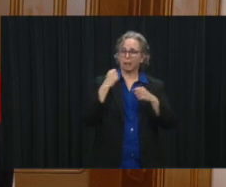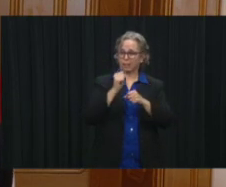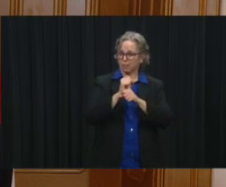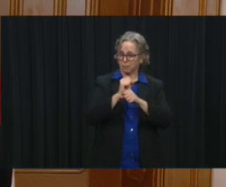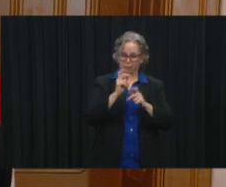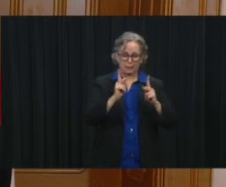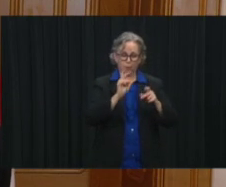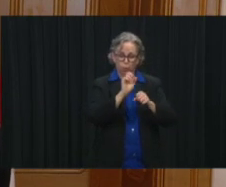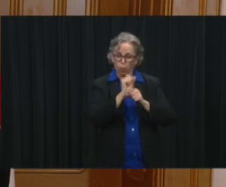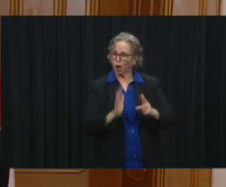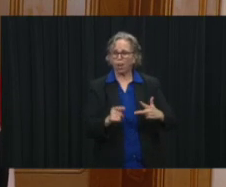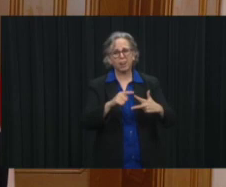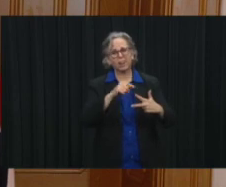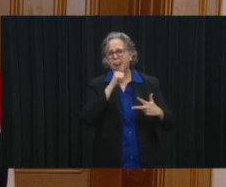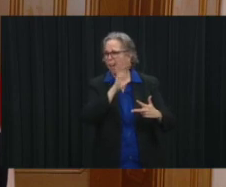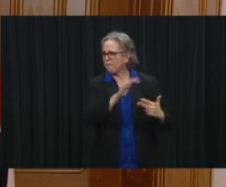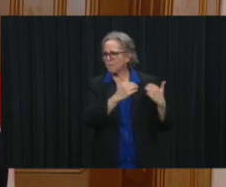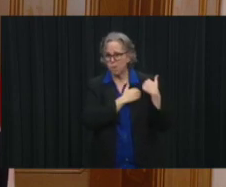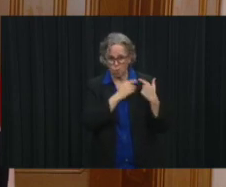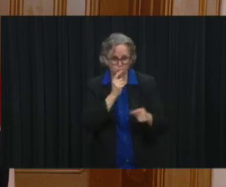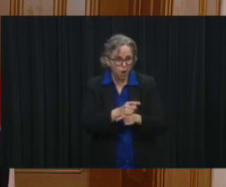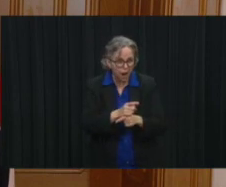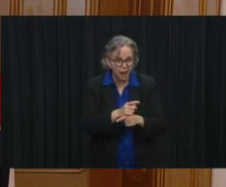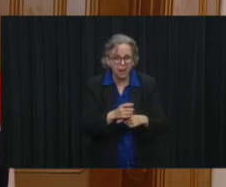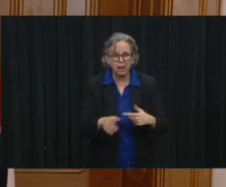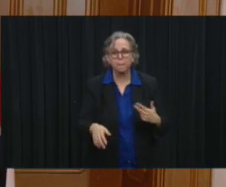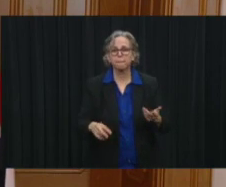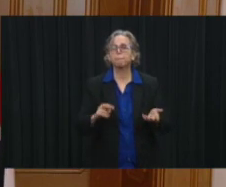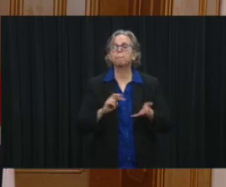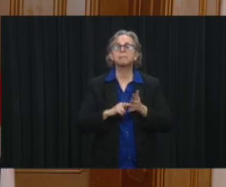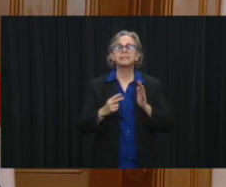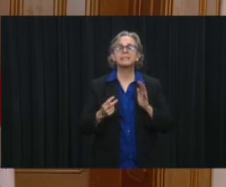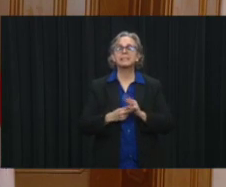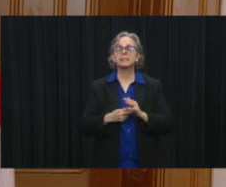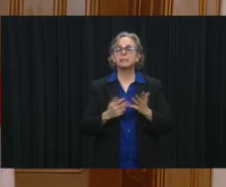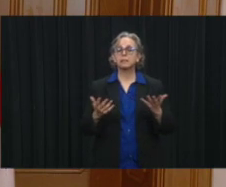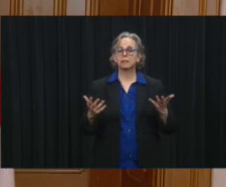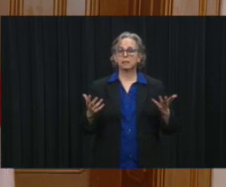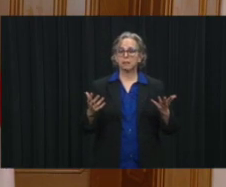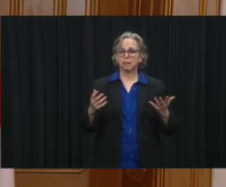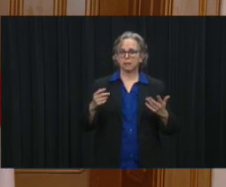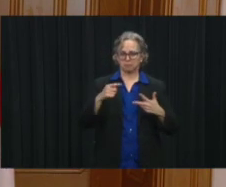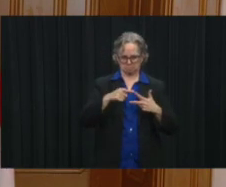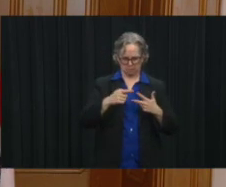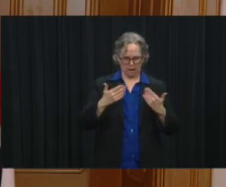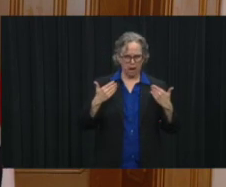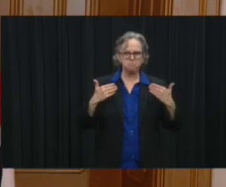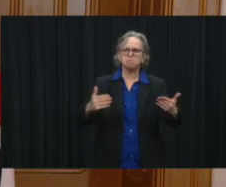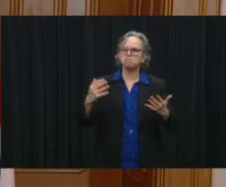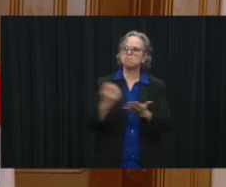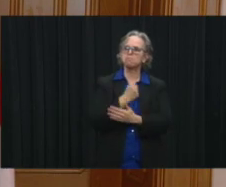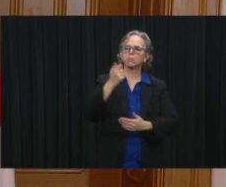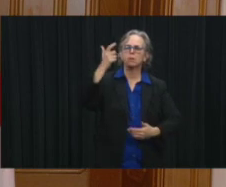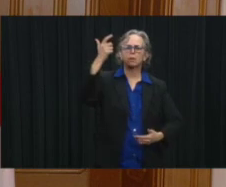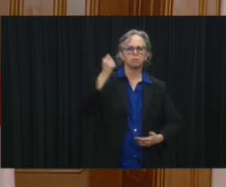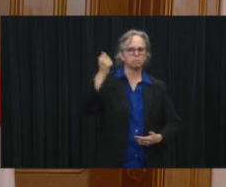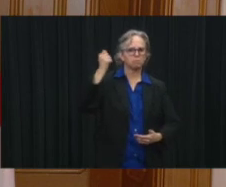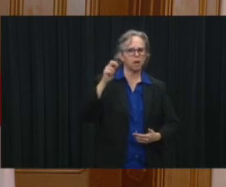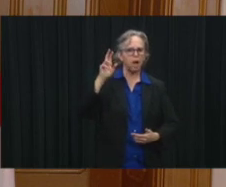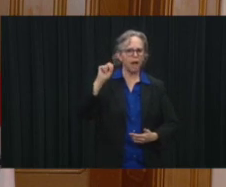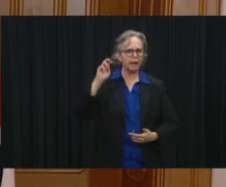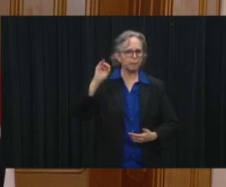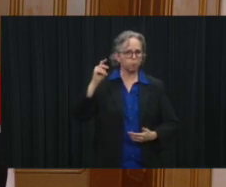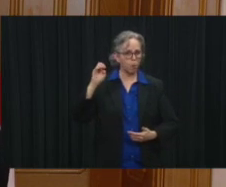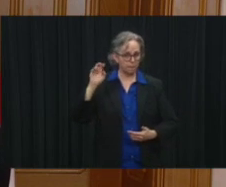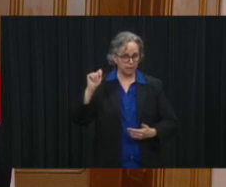its scope because it has a new unemployment insurance system that has expanded unemployment insurance $600 per week, but also